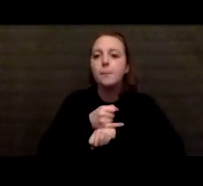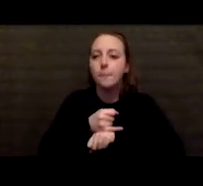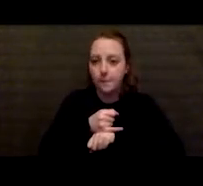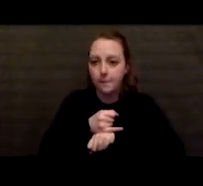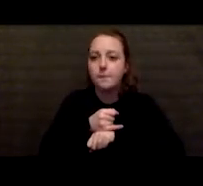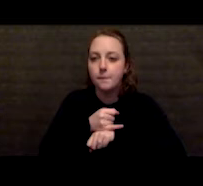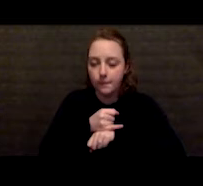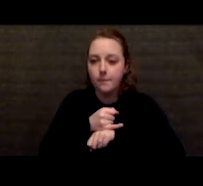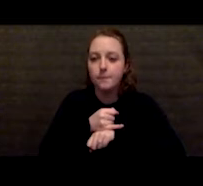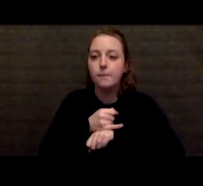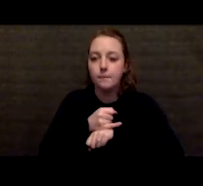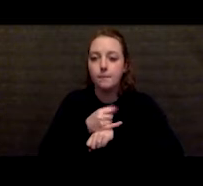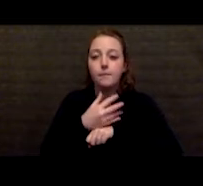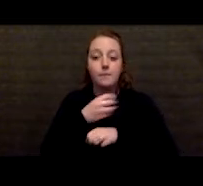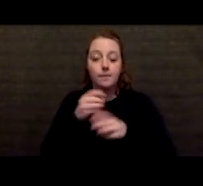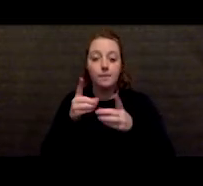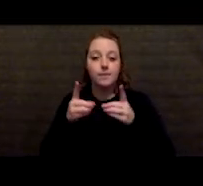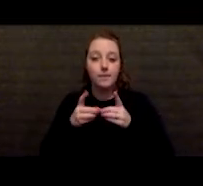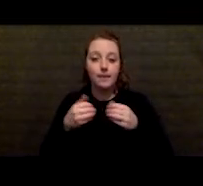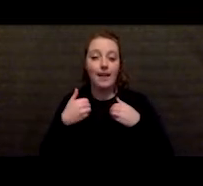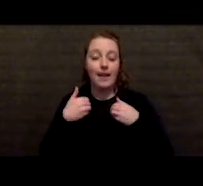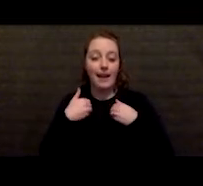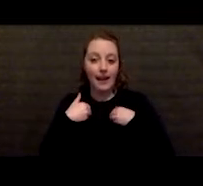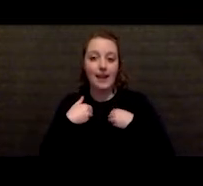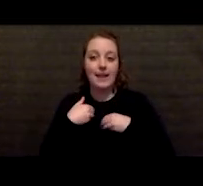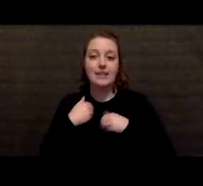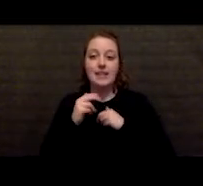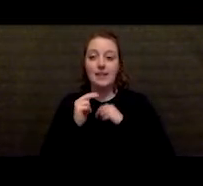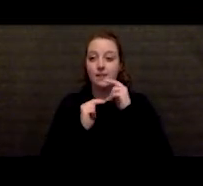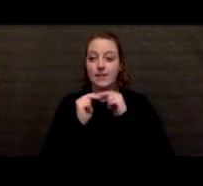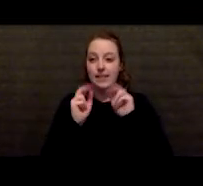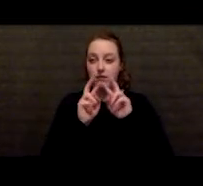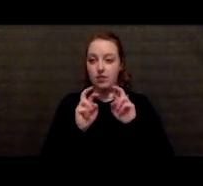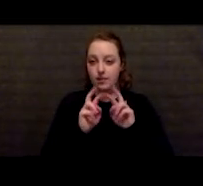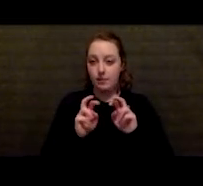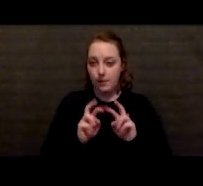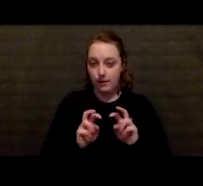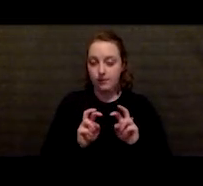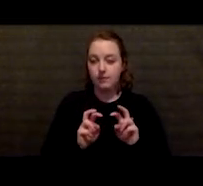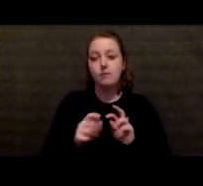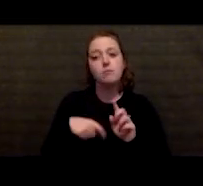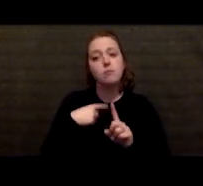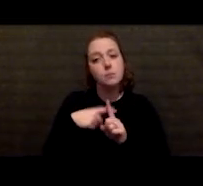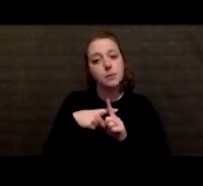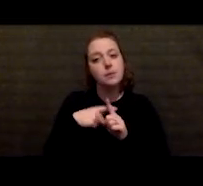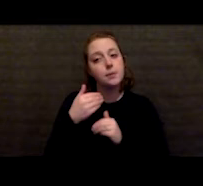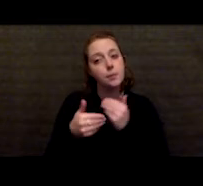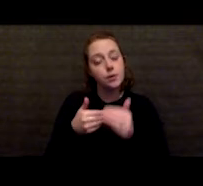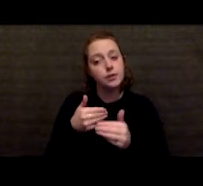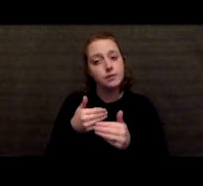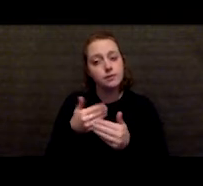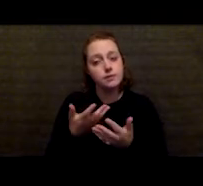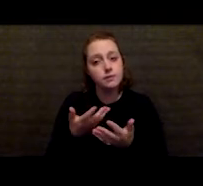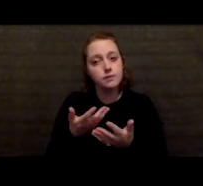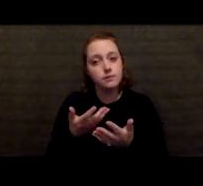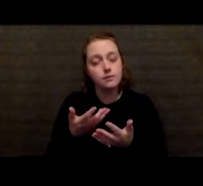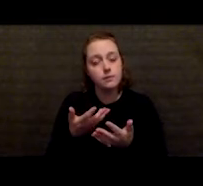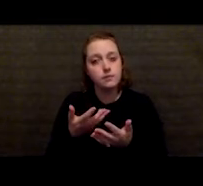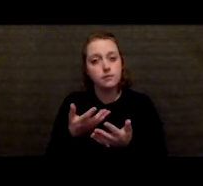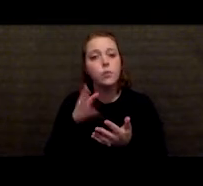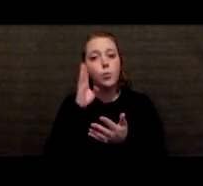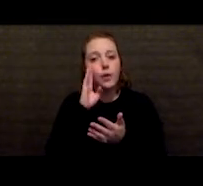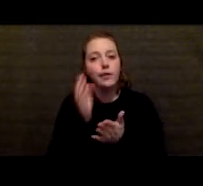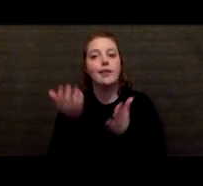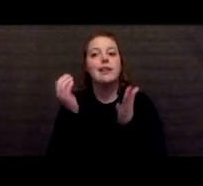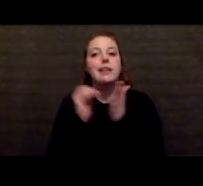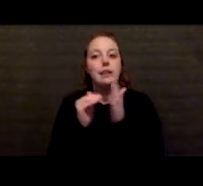has a facility assessment, and the process of doing any renovations there'd be another effort of that,